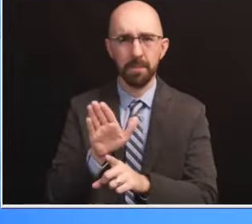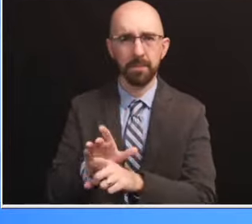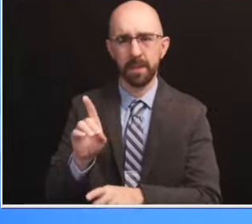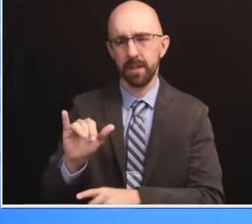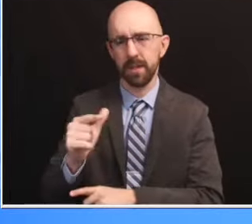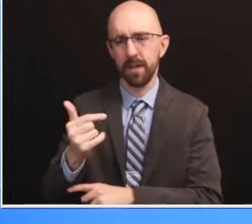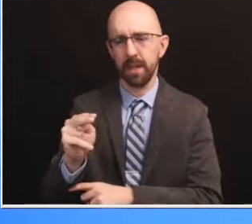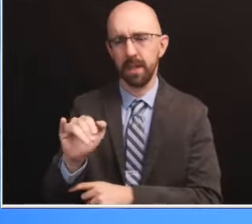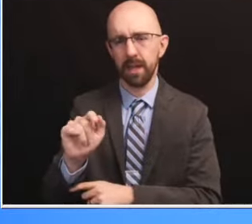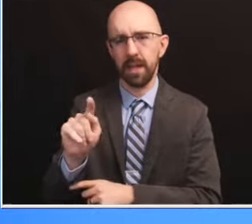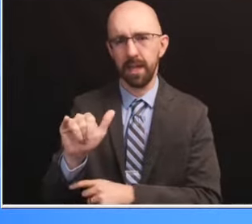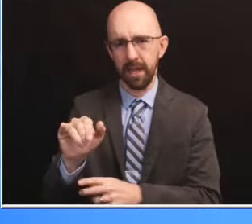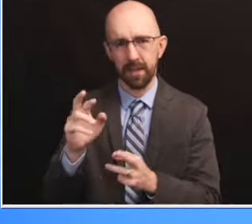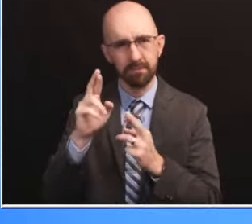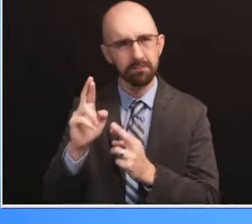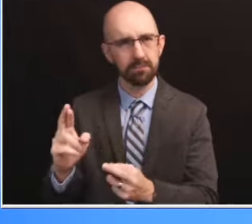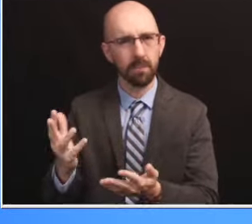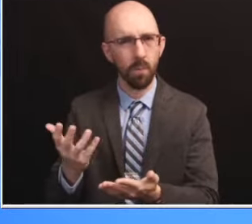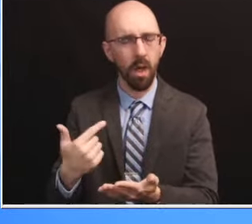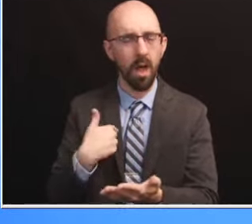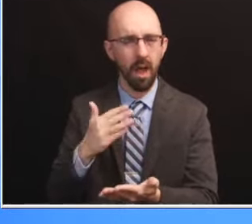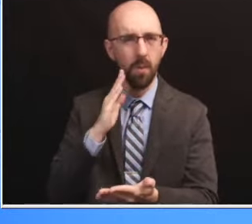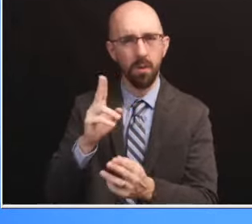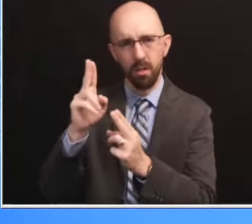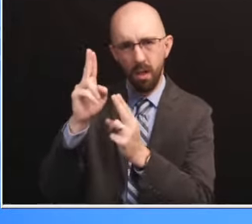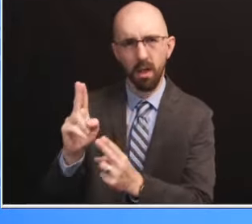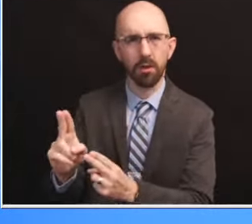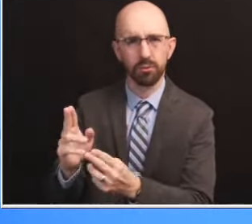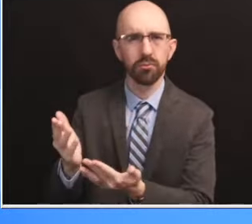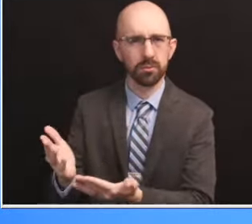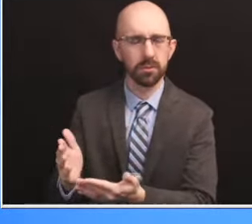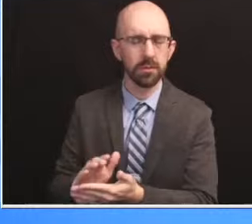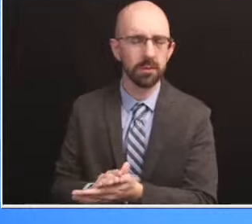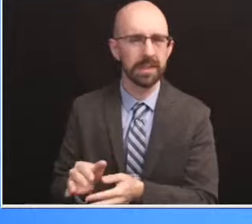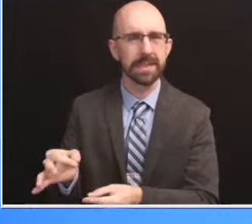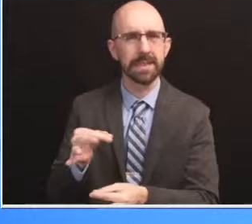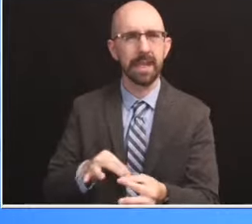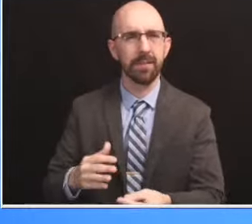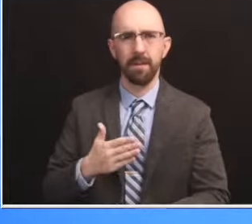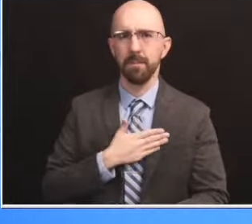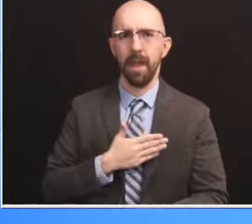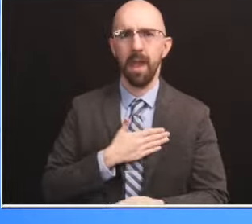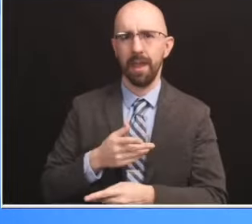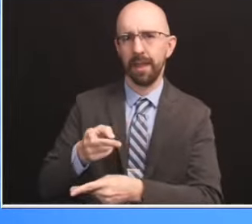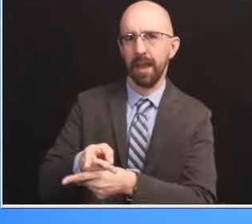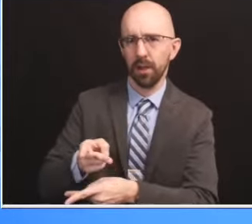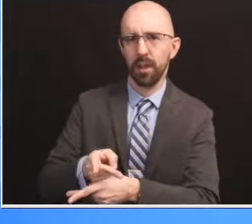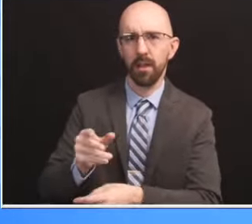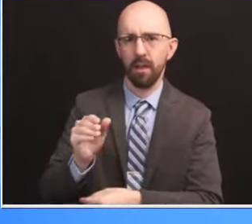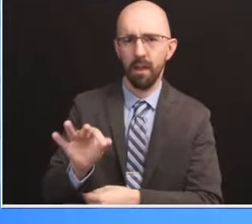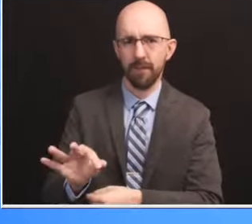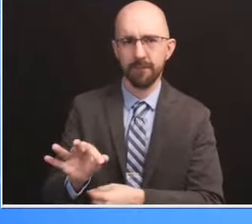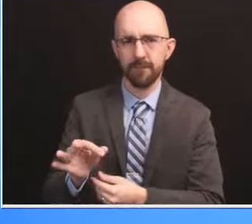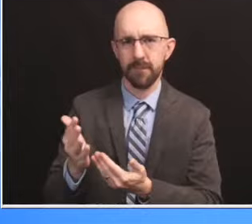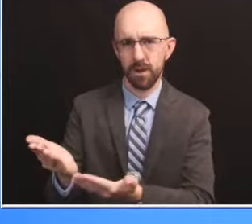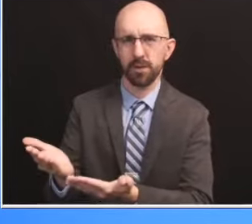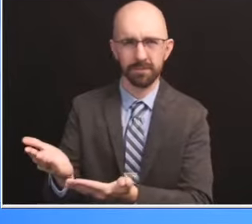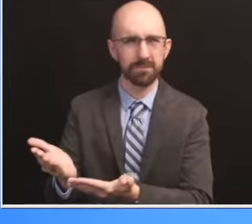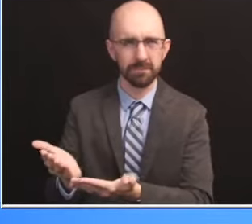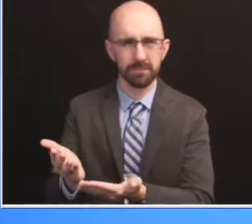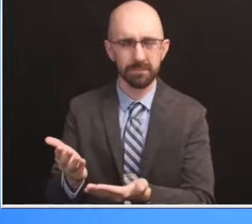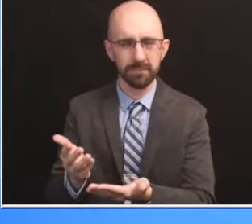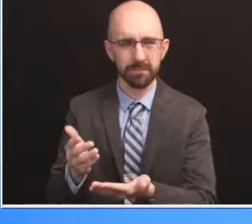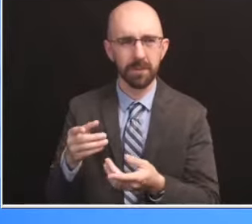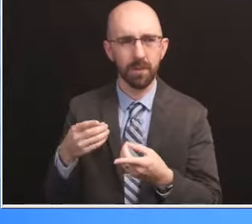is probably the thing that I'm going to honor, instead of my caretaking of her. That while I